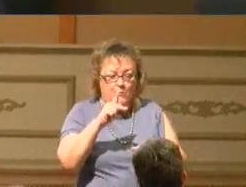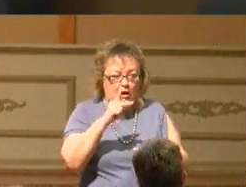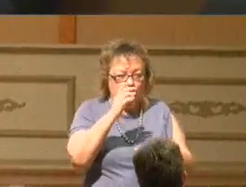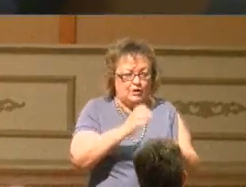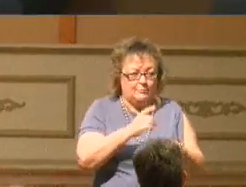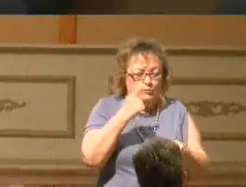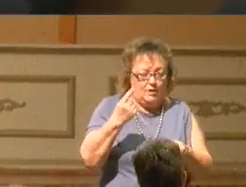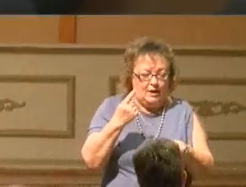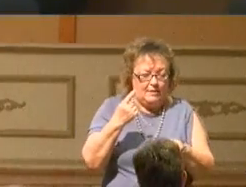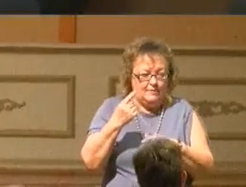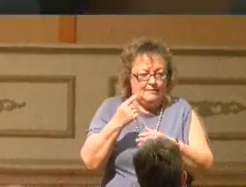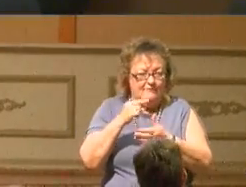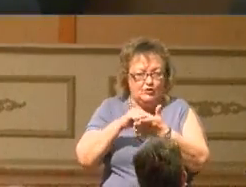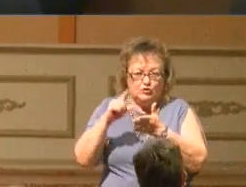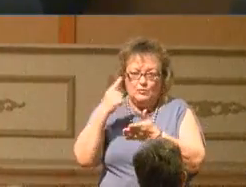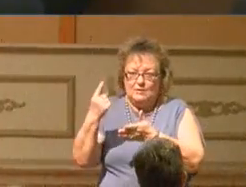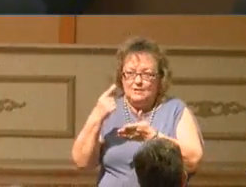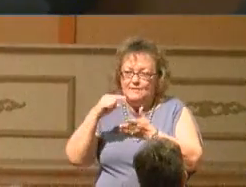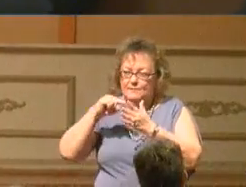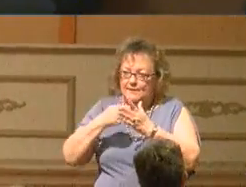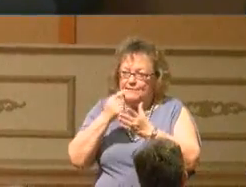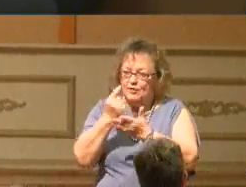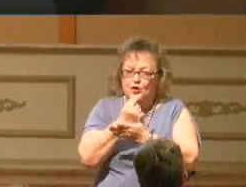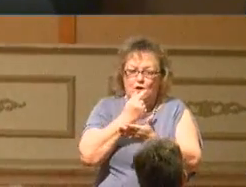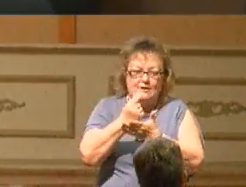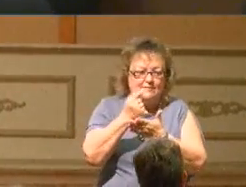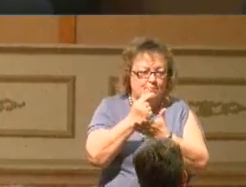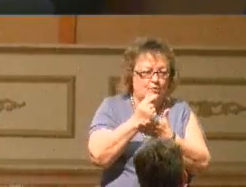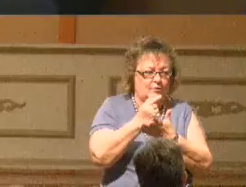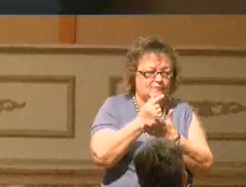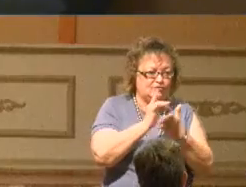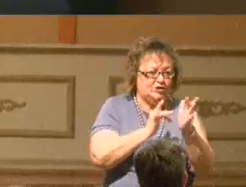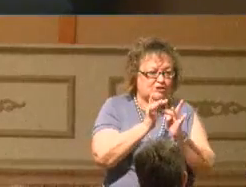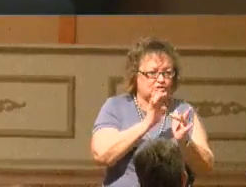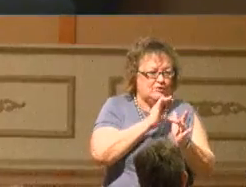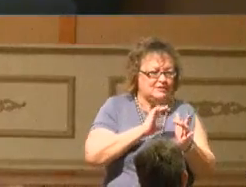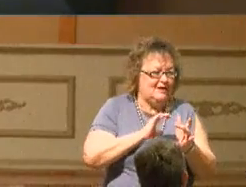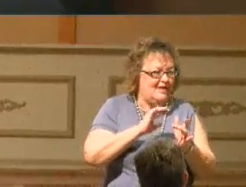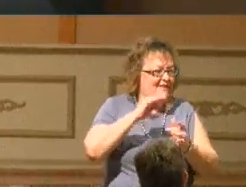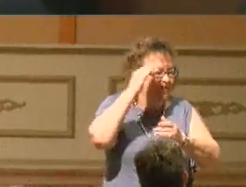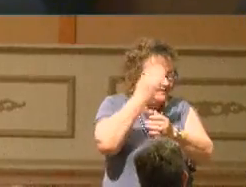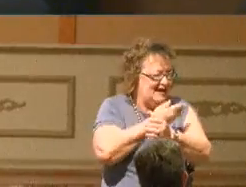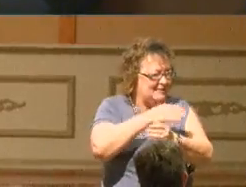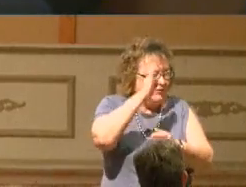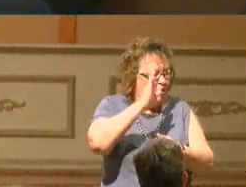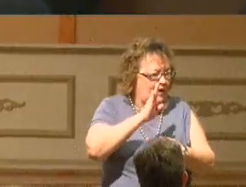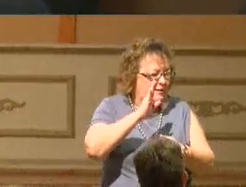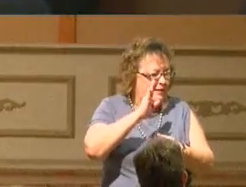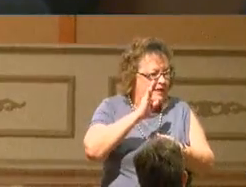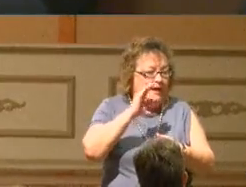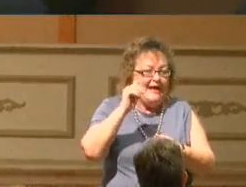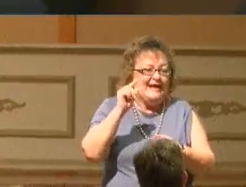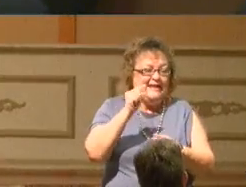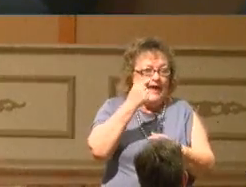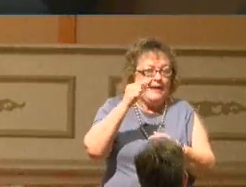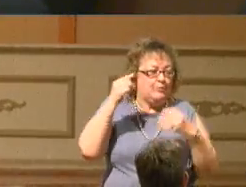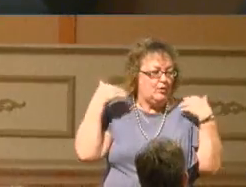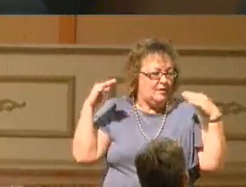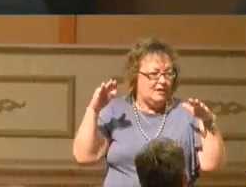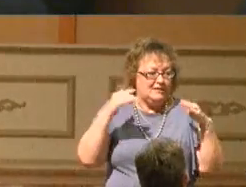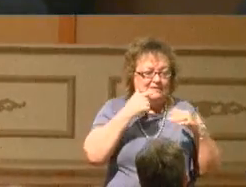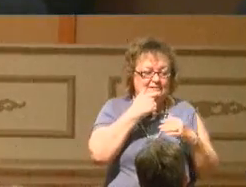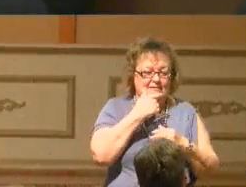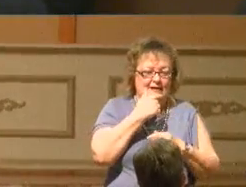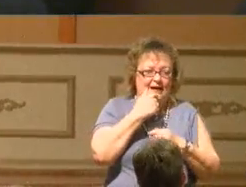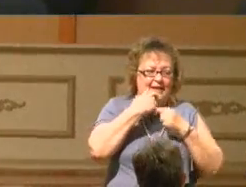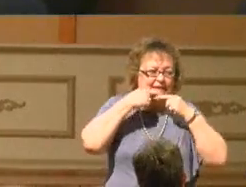the beginning of the gospel of Jesus Christ, the Son of God. Gabriel announced him as the Son of God. Therefore also